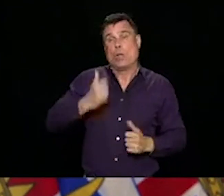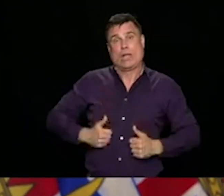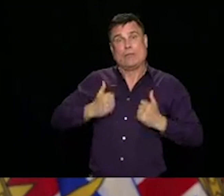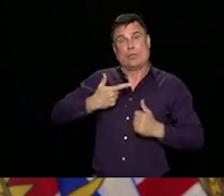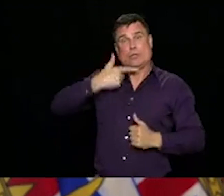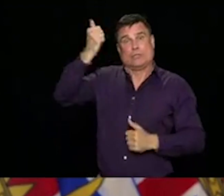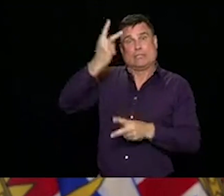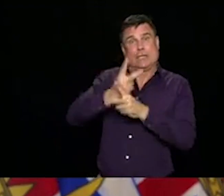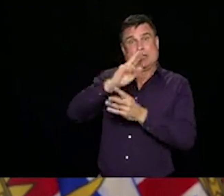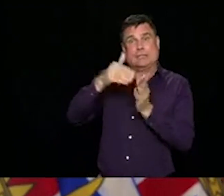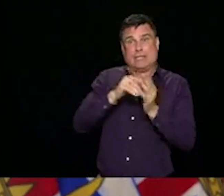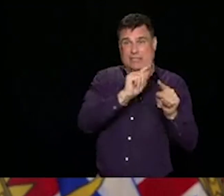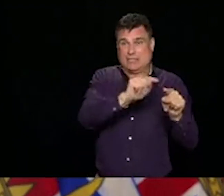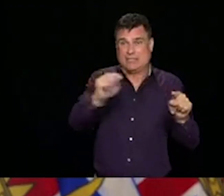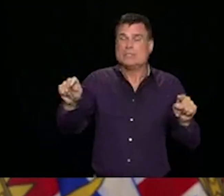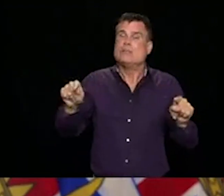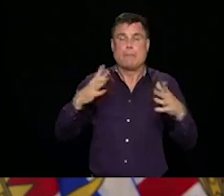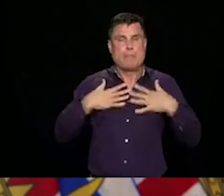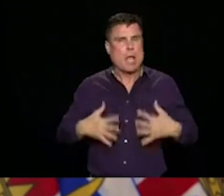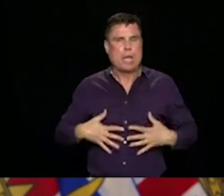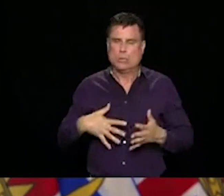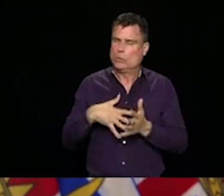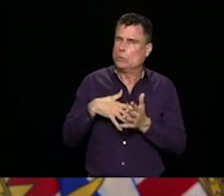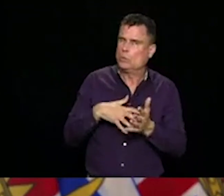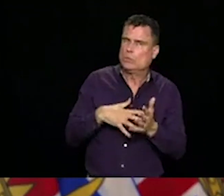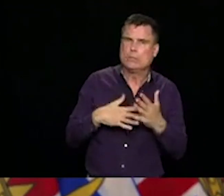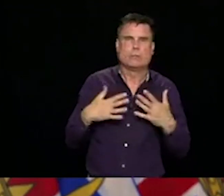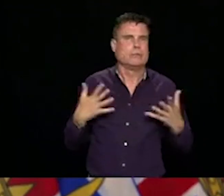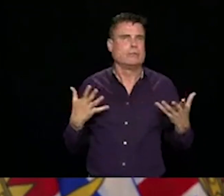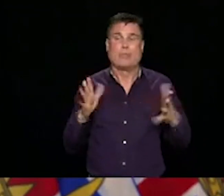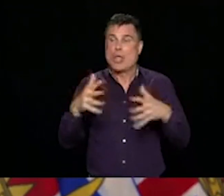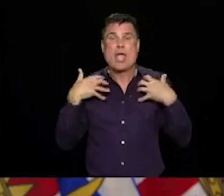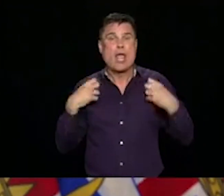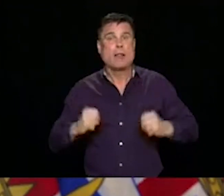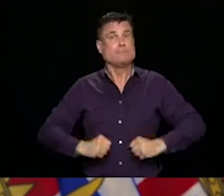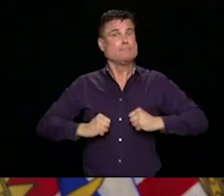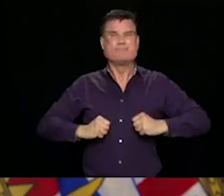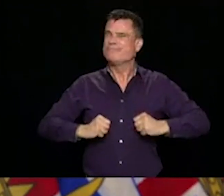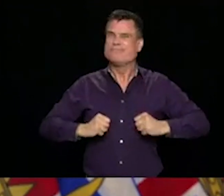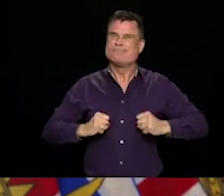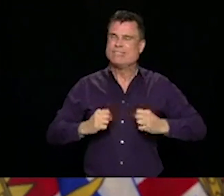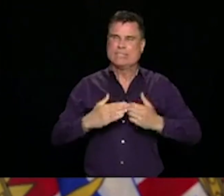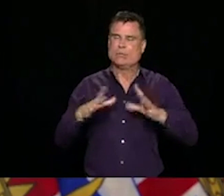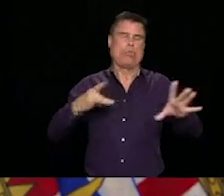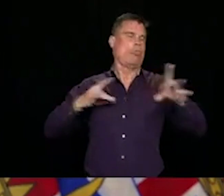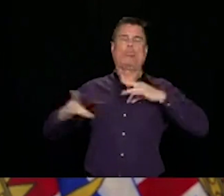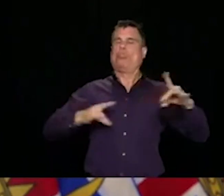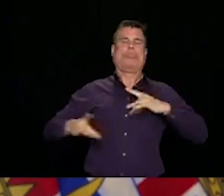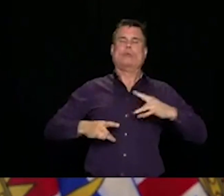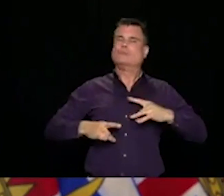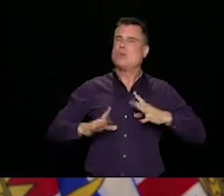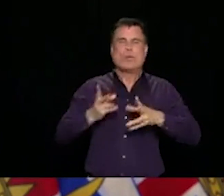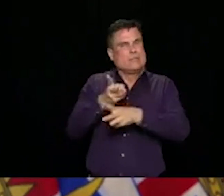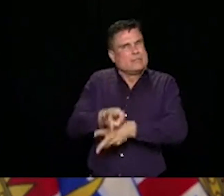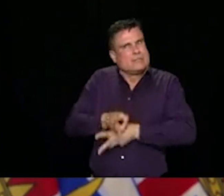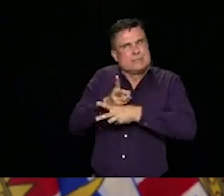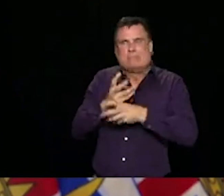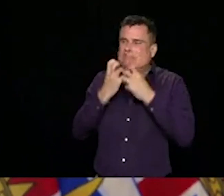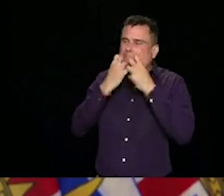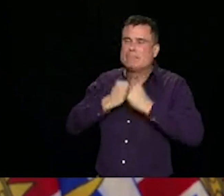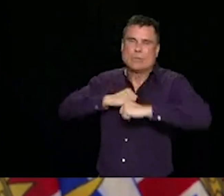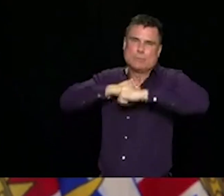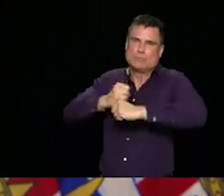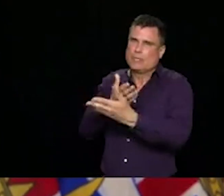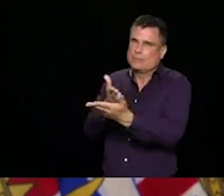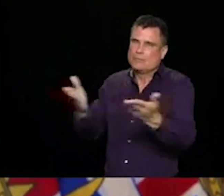we make that happen in a way that's safe for everybody in the coming times when we get to that